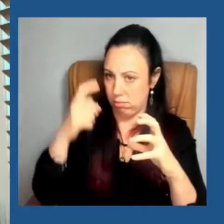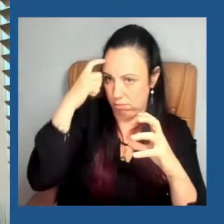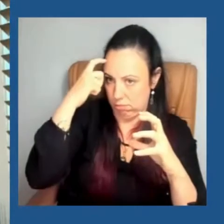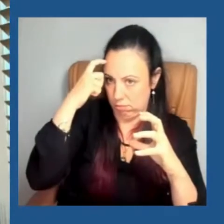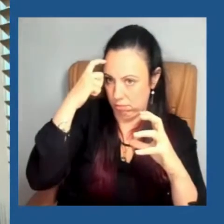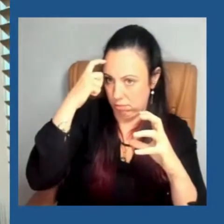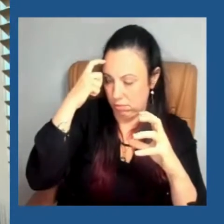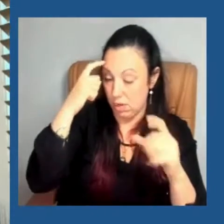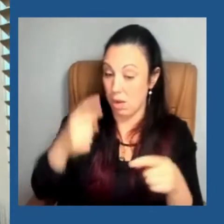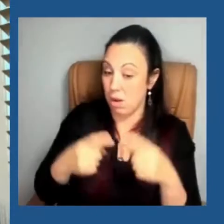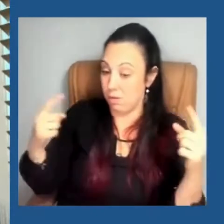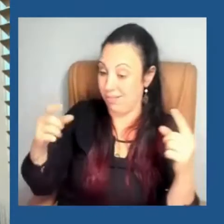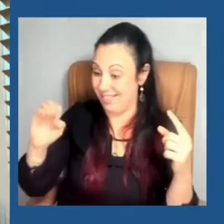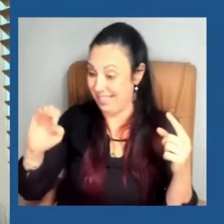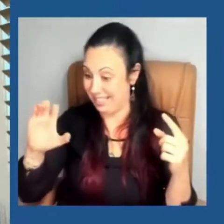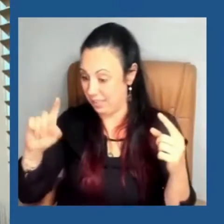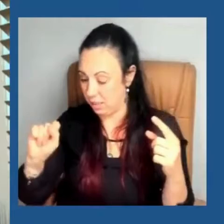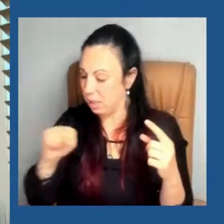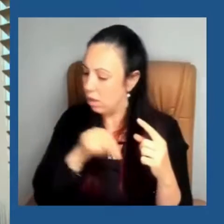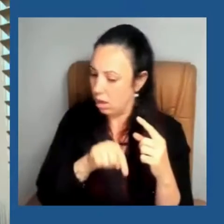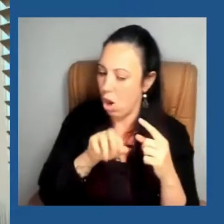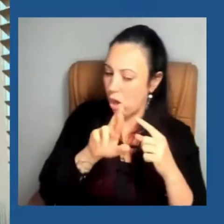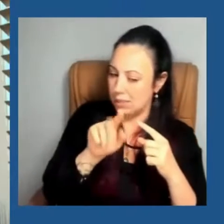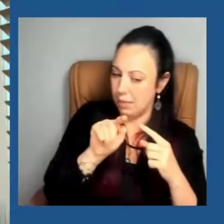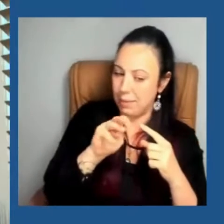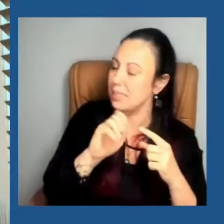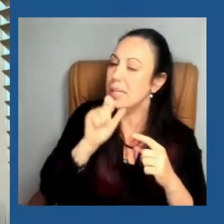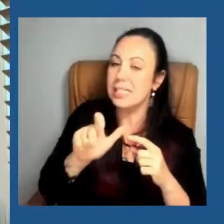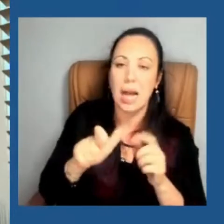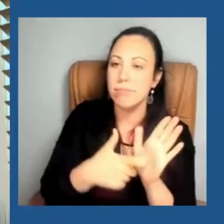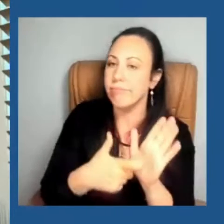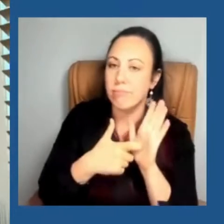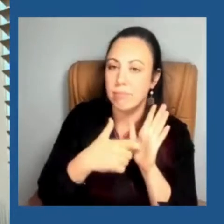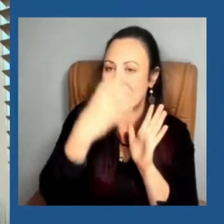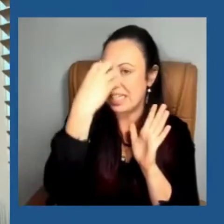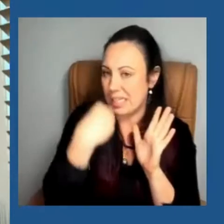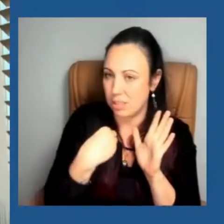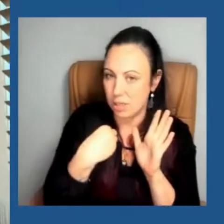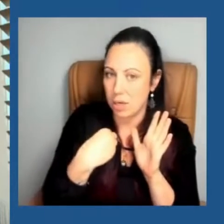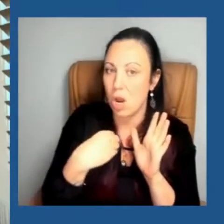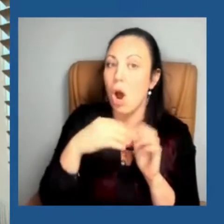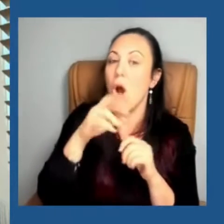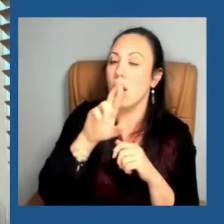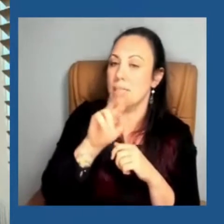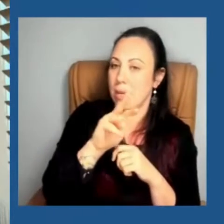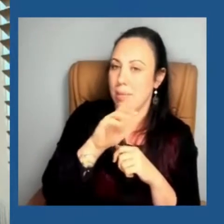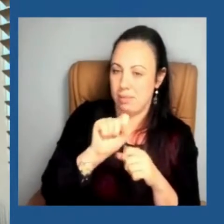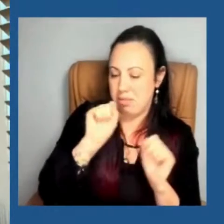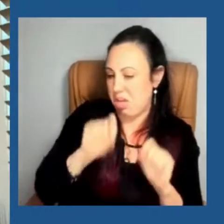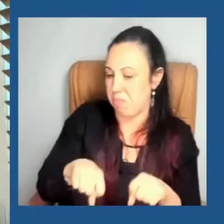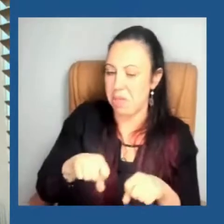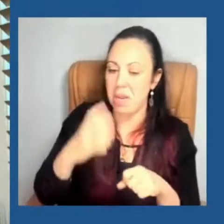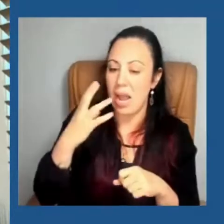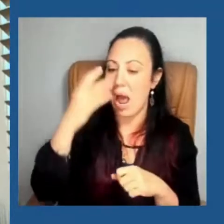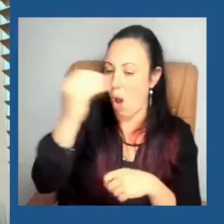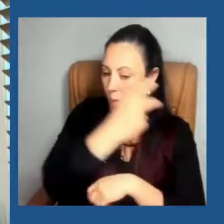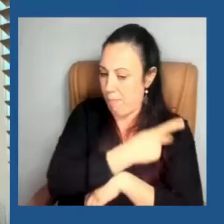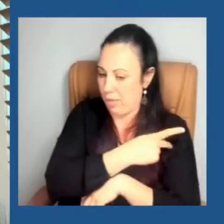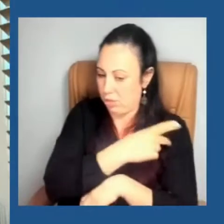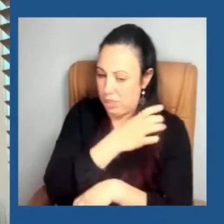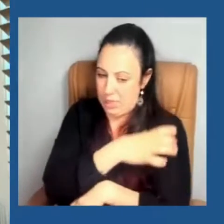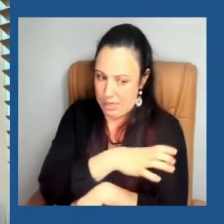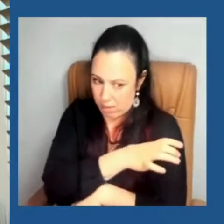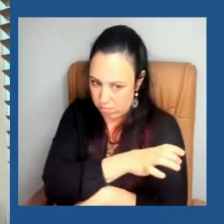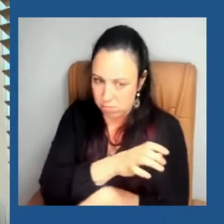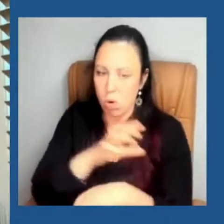to ECT, RTMS does not require anesthesia, and RTMS can be performed in an outpatient clinic or office